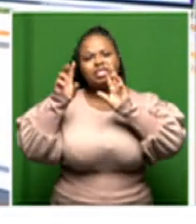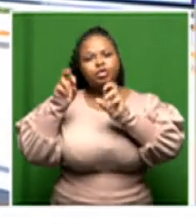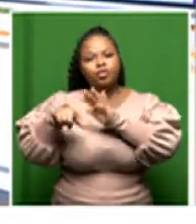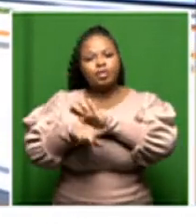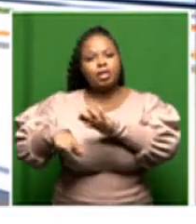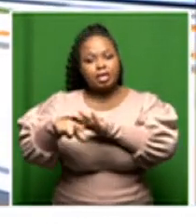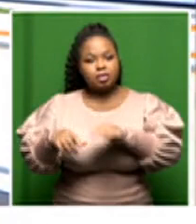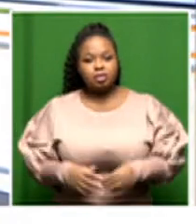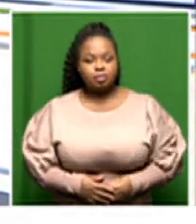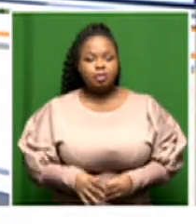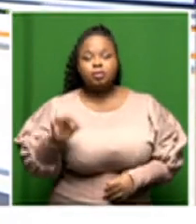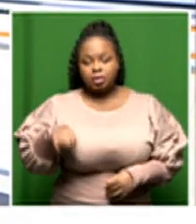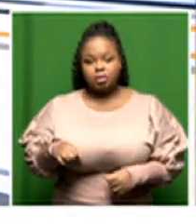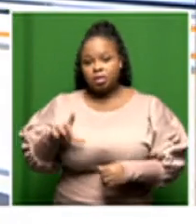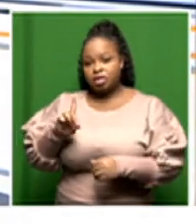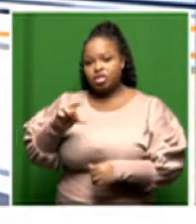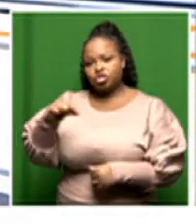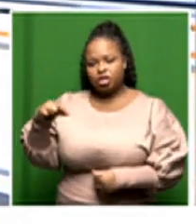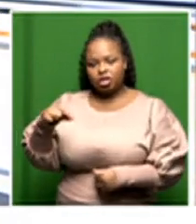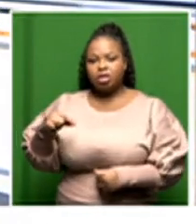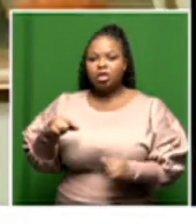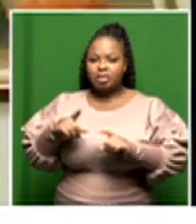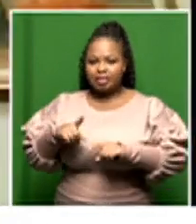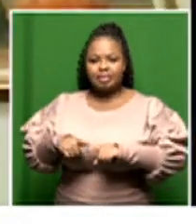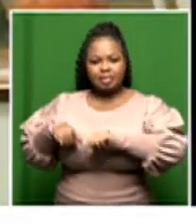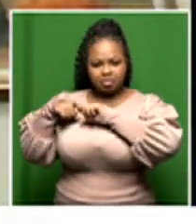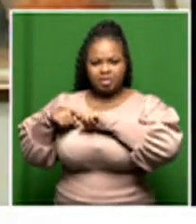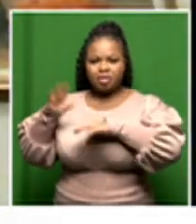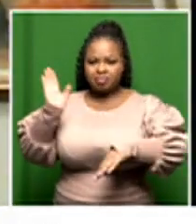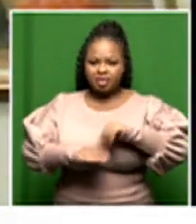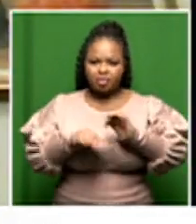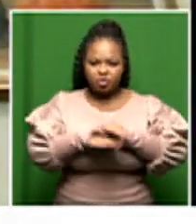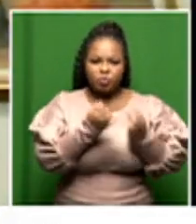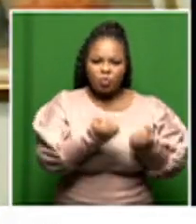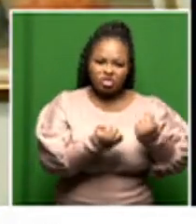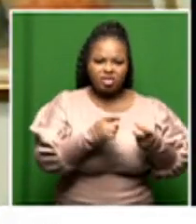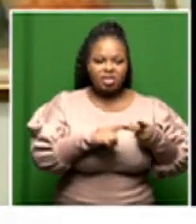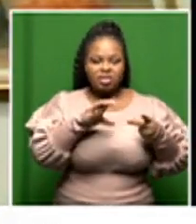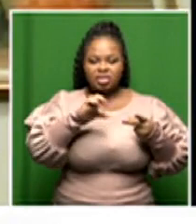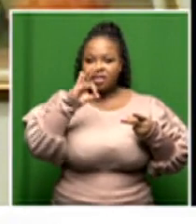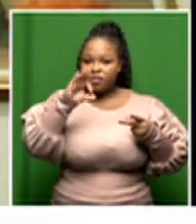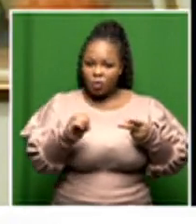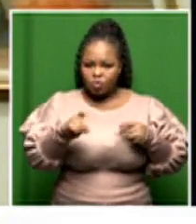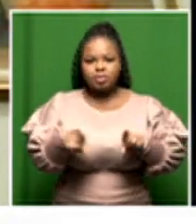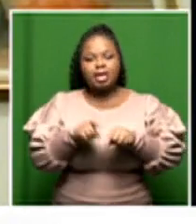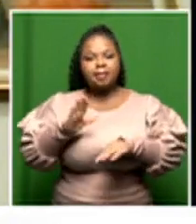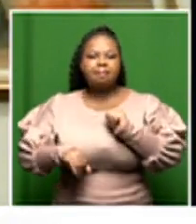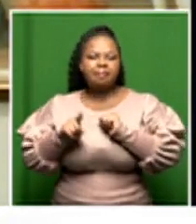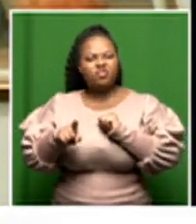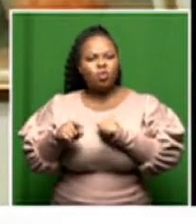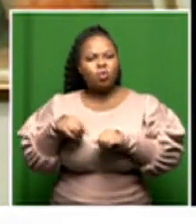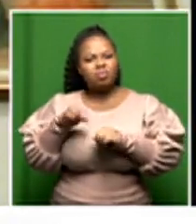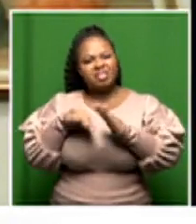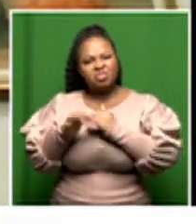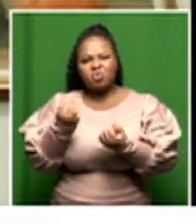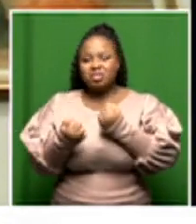Well, the DG was suspended and is charged. The CFO is suspended and is charged. Money was paid, but there